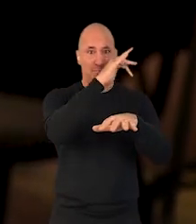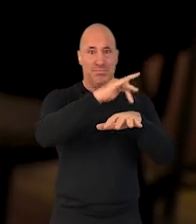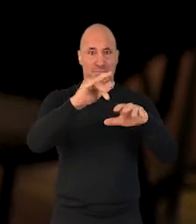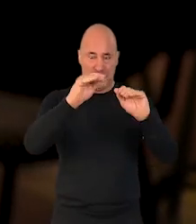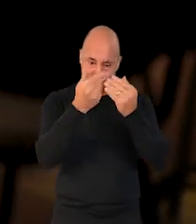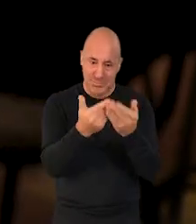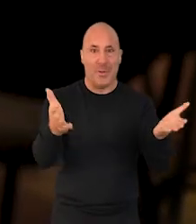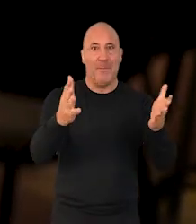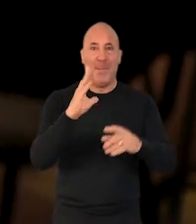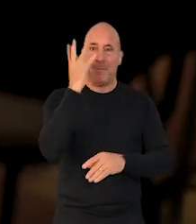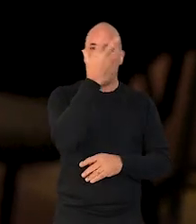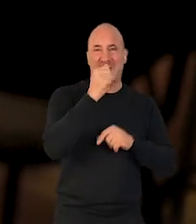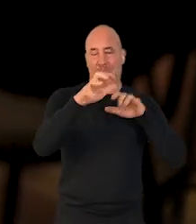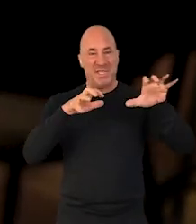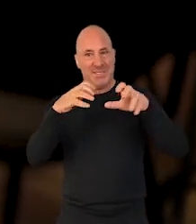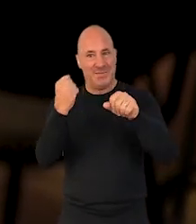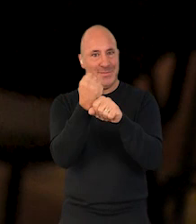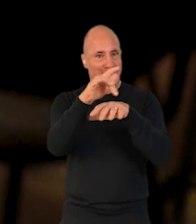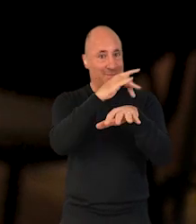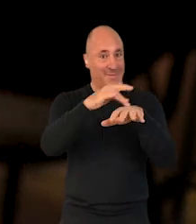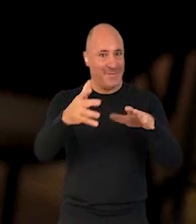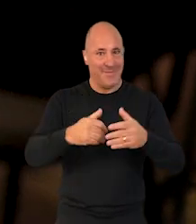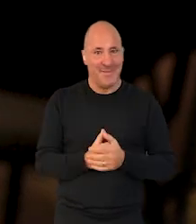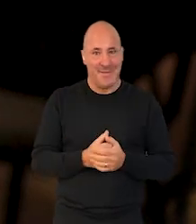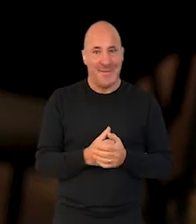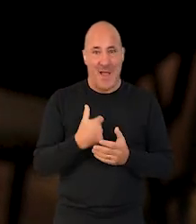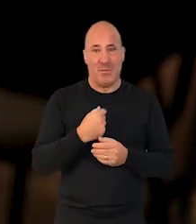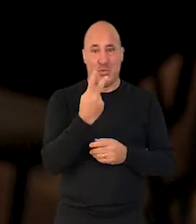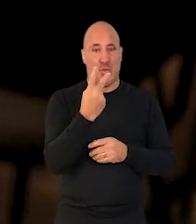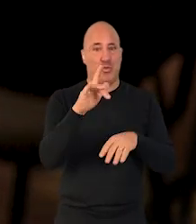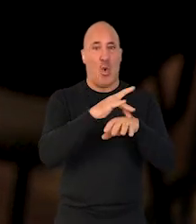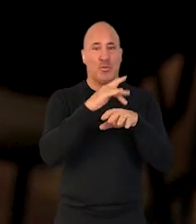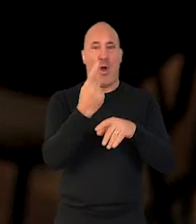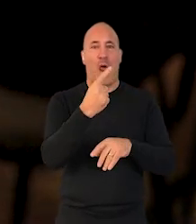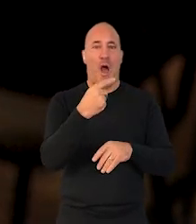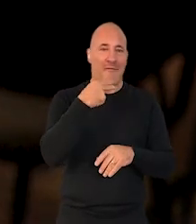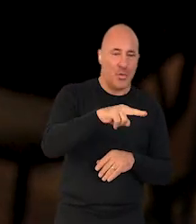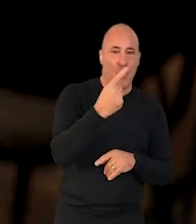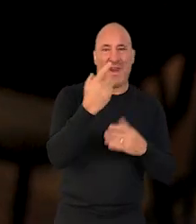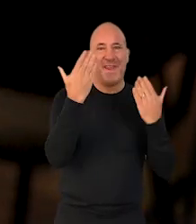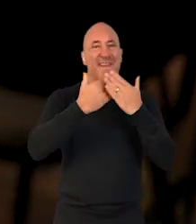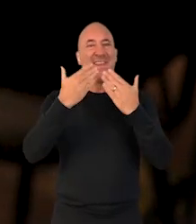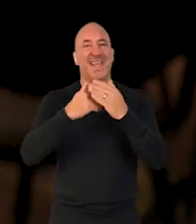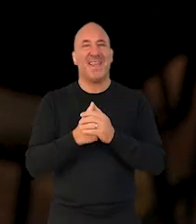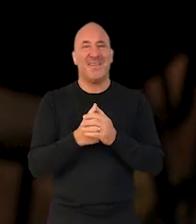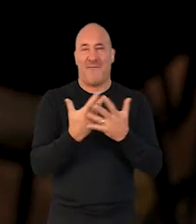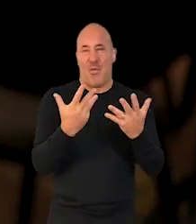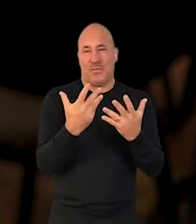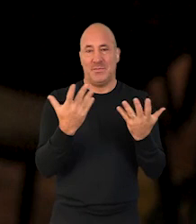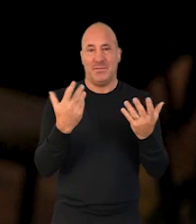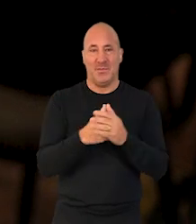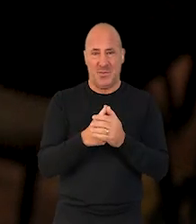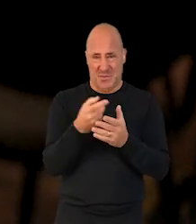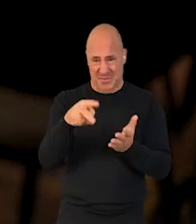when we actually do the Beauty and the Beast production. We've got two shows, a matinee show and an evening show. I'm sure you probably